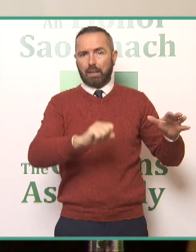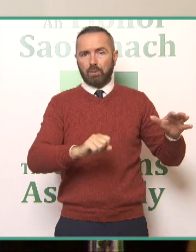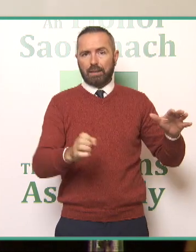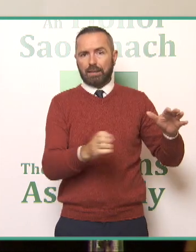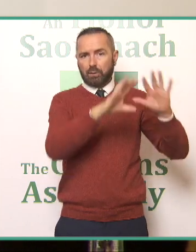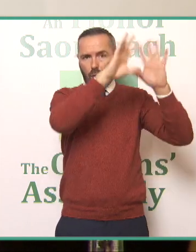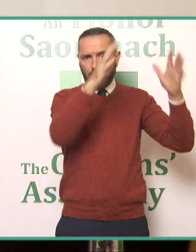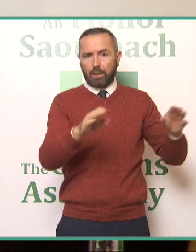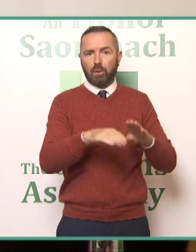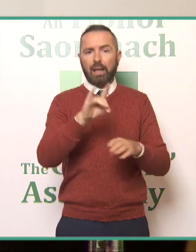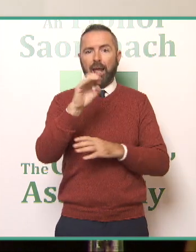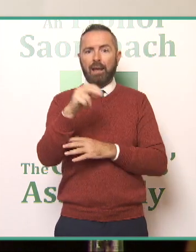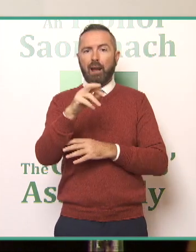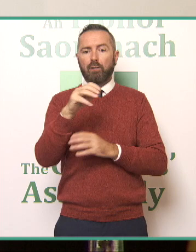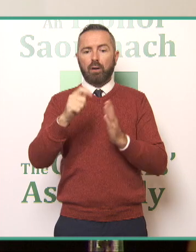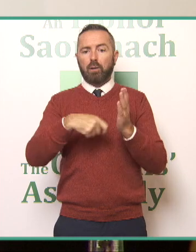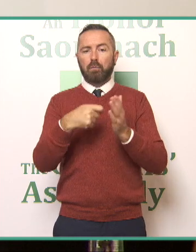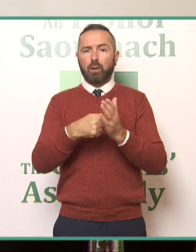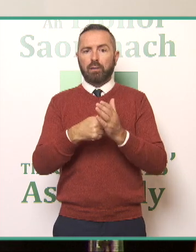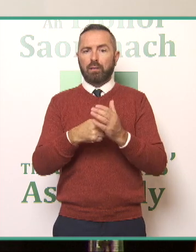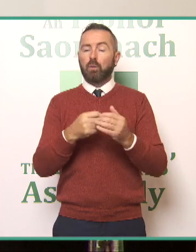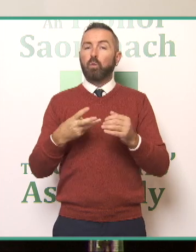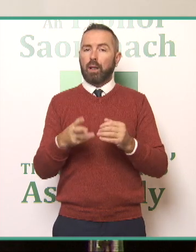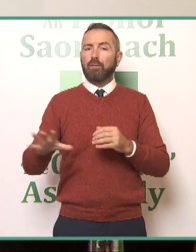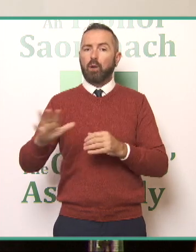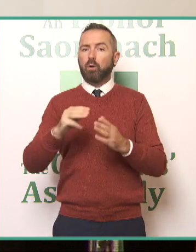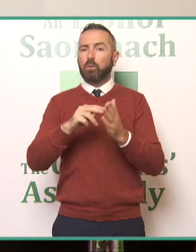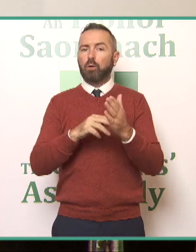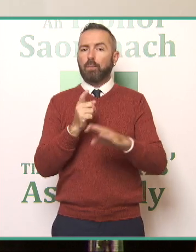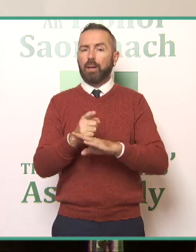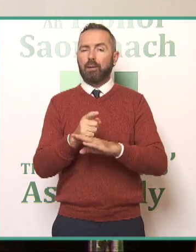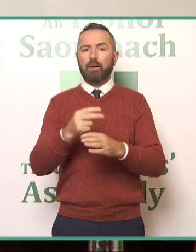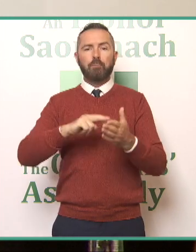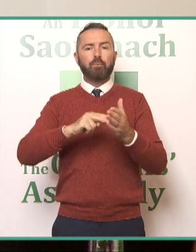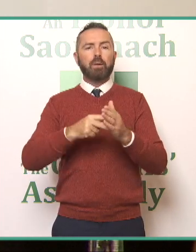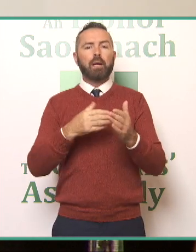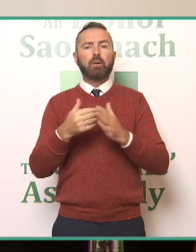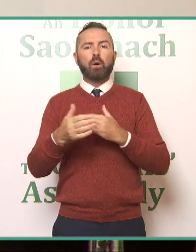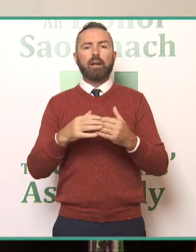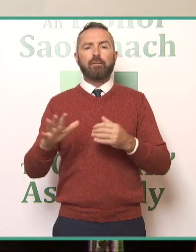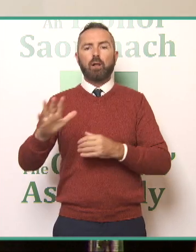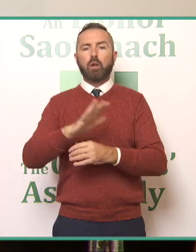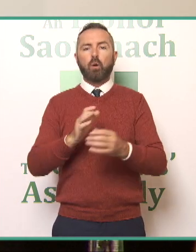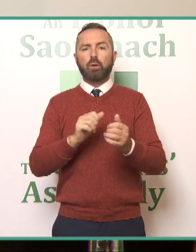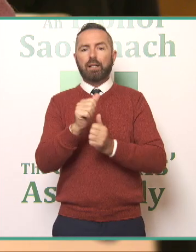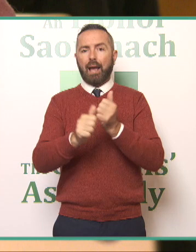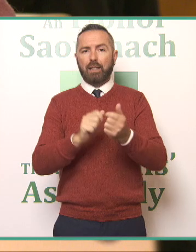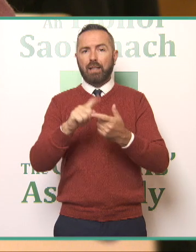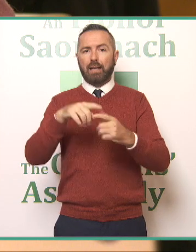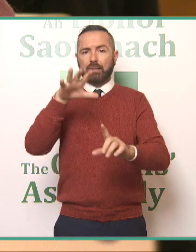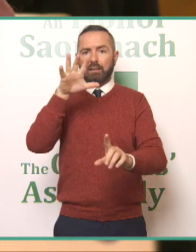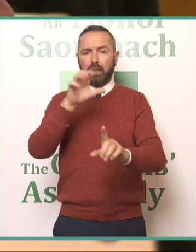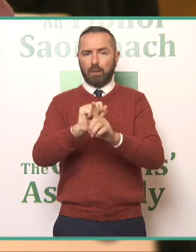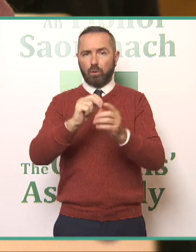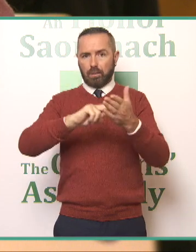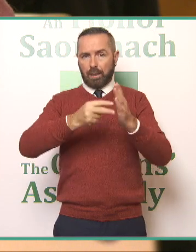Hen Harrier programme is as well. So there's going to be local programmes there. The plan was that they were going to have local action and diagnosis plans, which they would